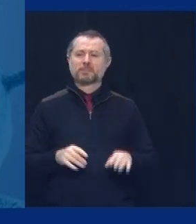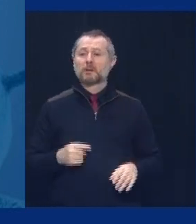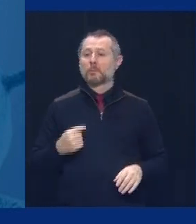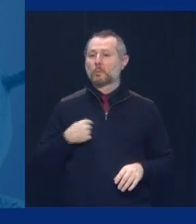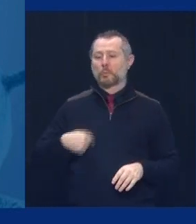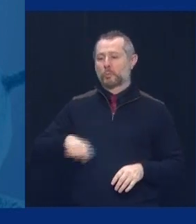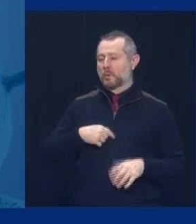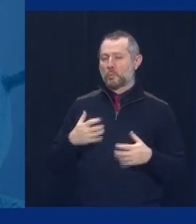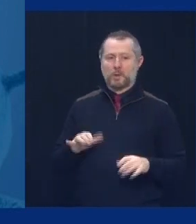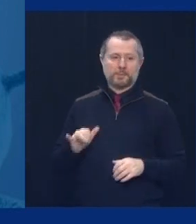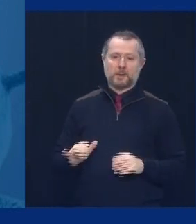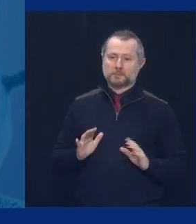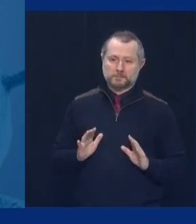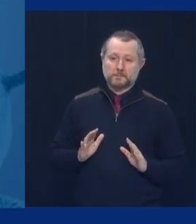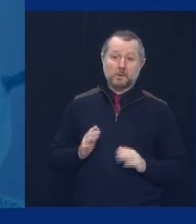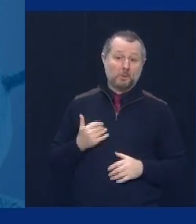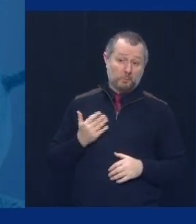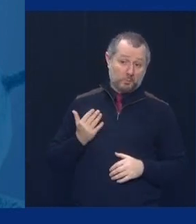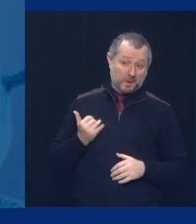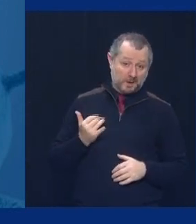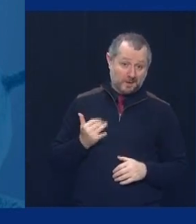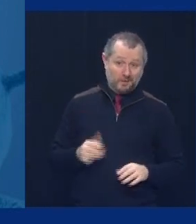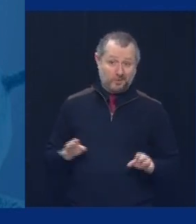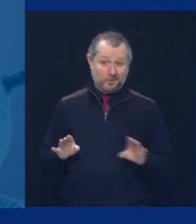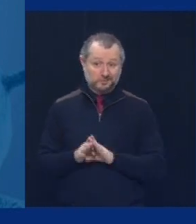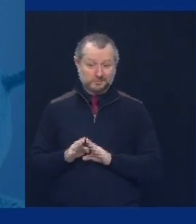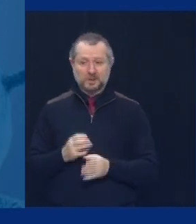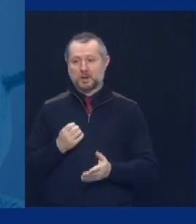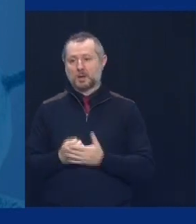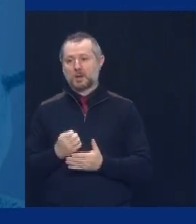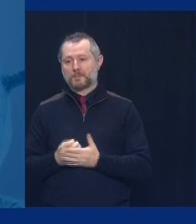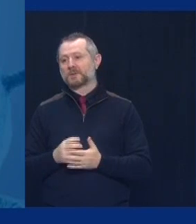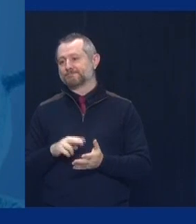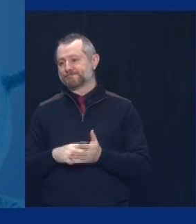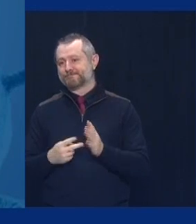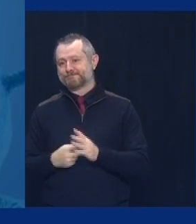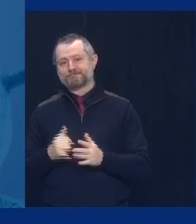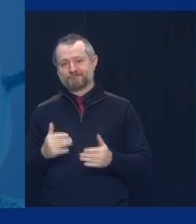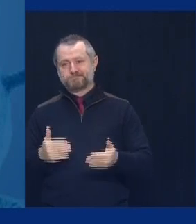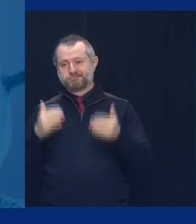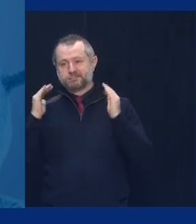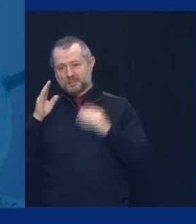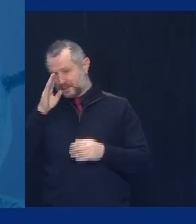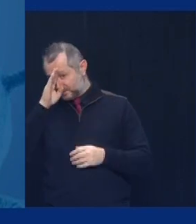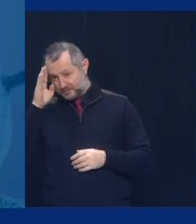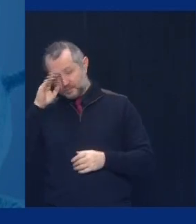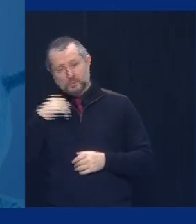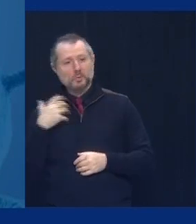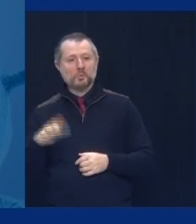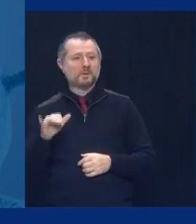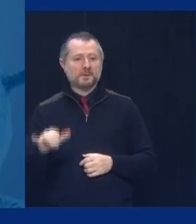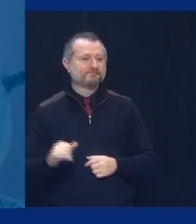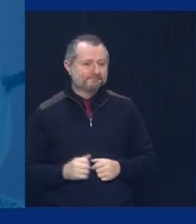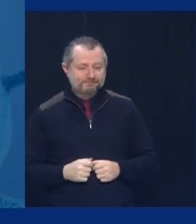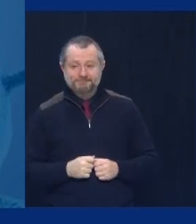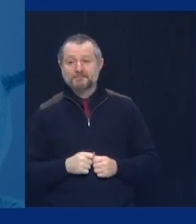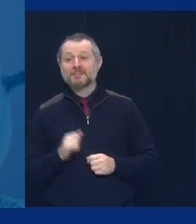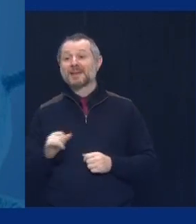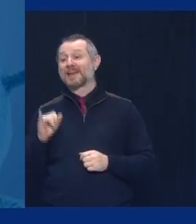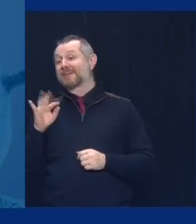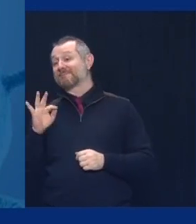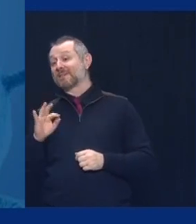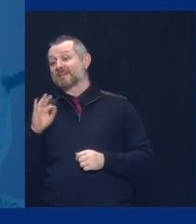only reason you would close the economy is because you're going to overwhelm the hospitals. And if you get to 90% of